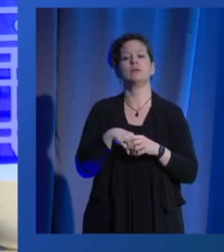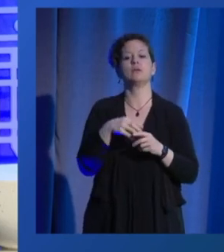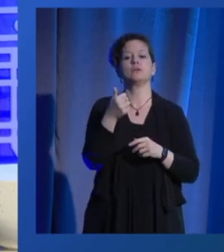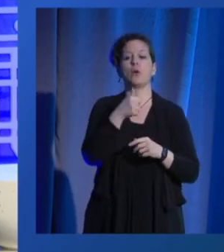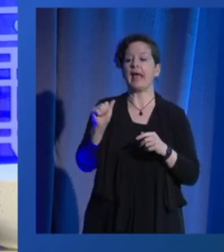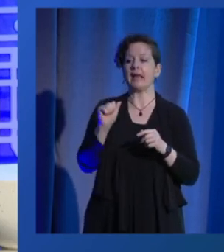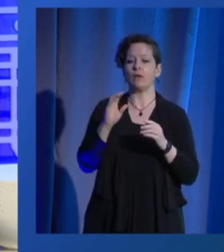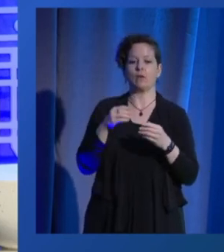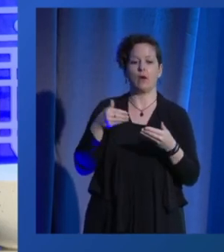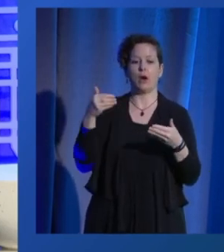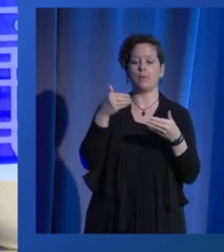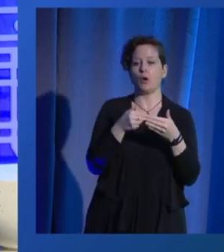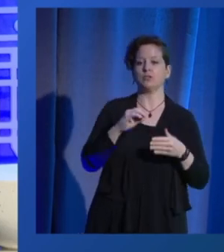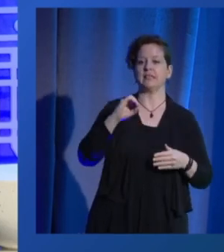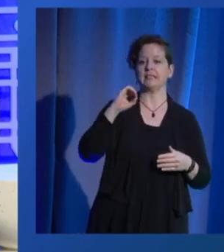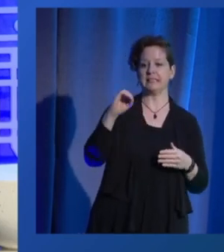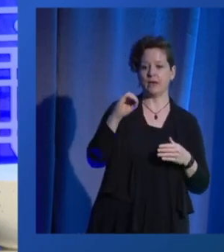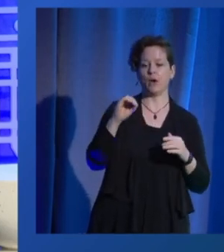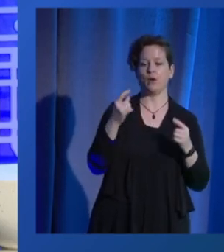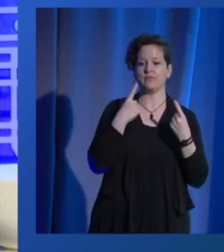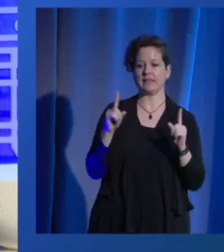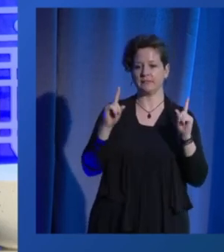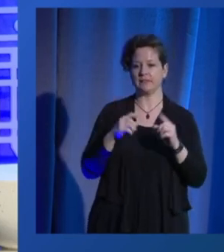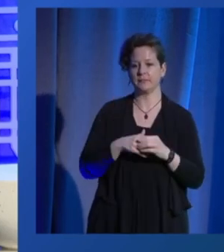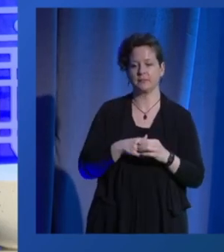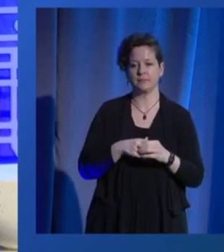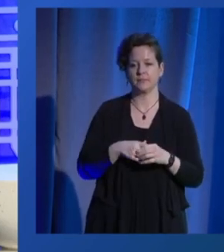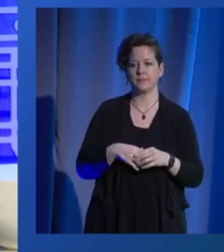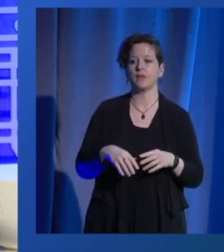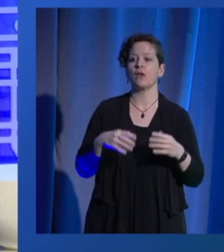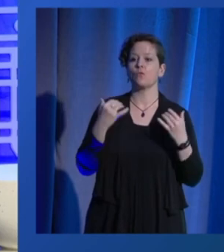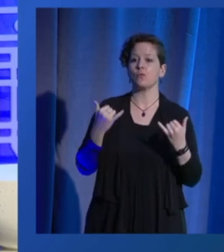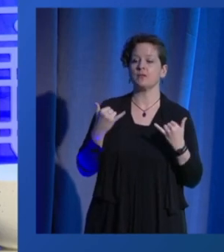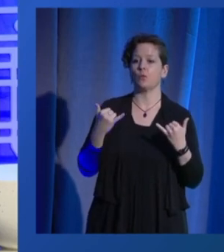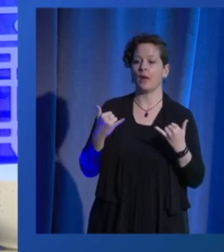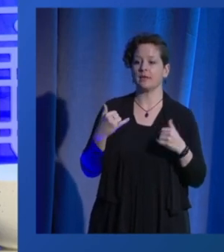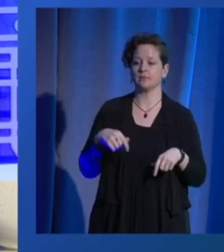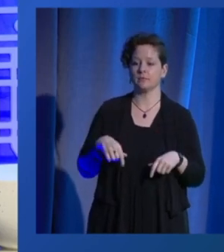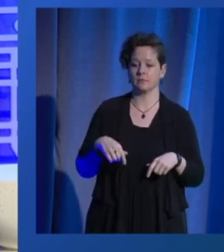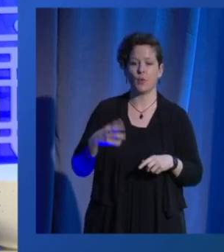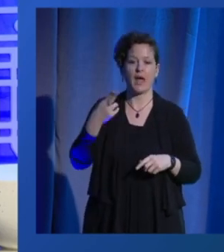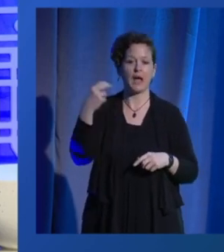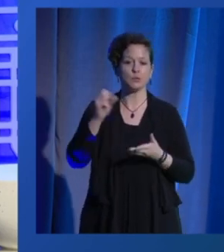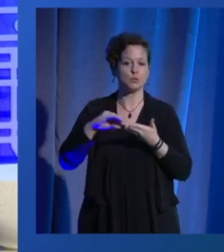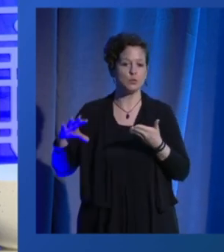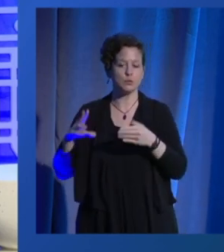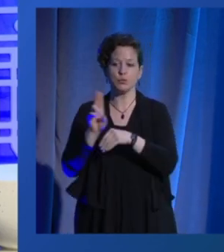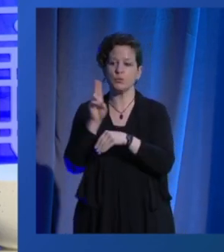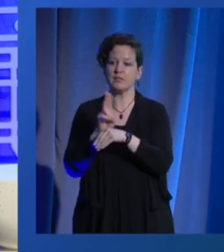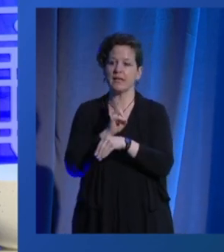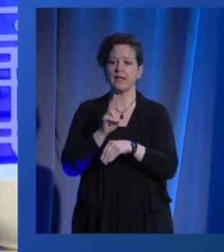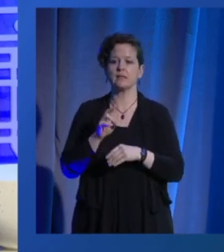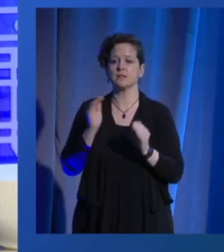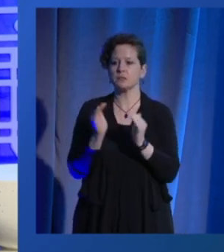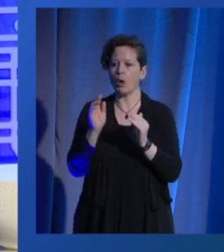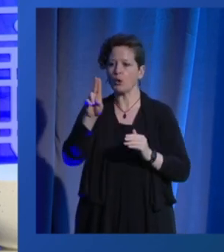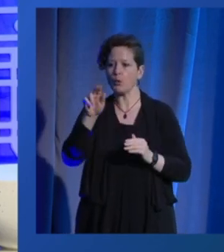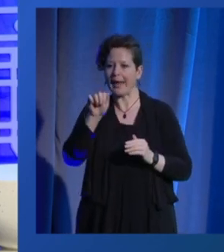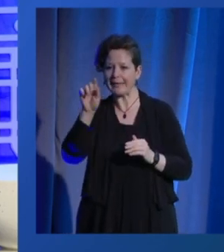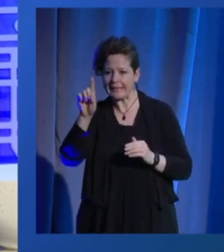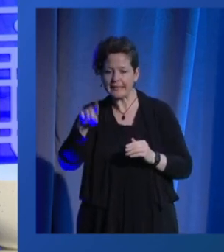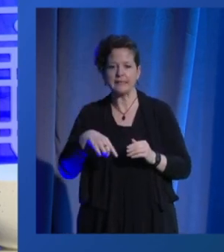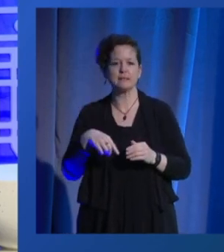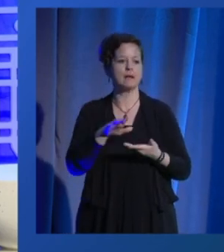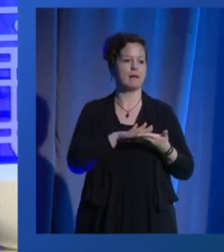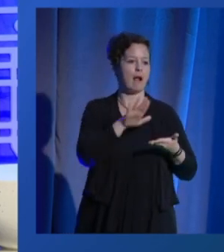approaching zero meters effectively um and at this point I mean we have high school students using small uavs uh